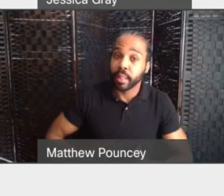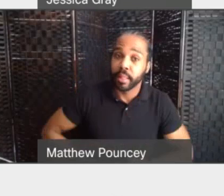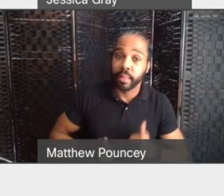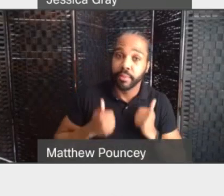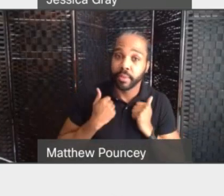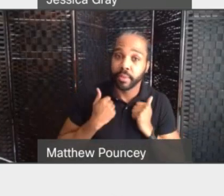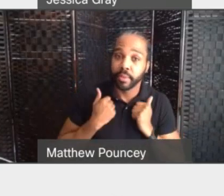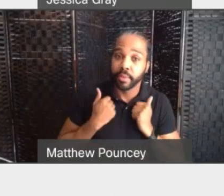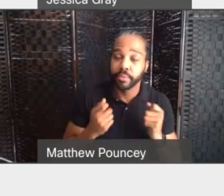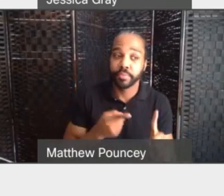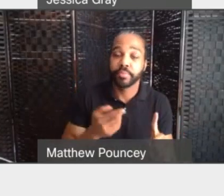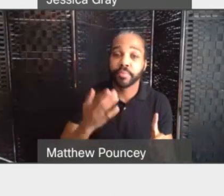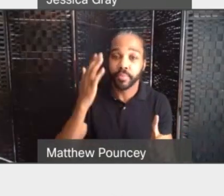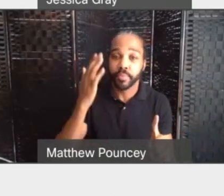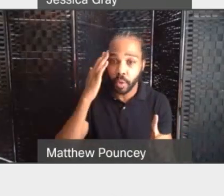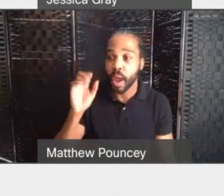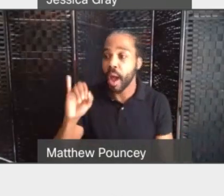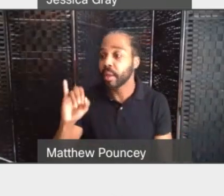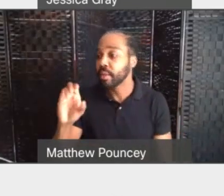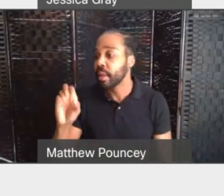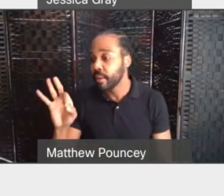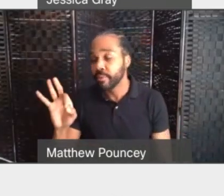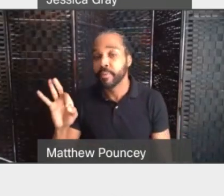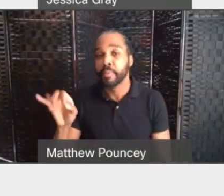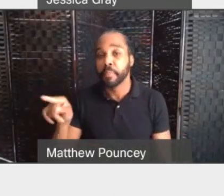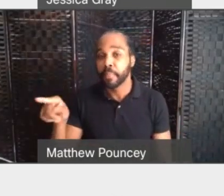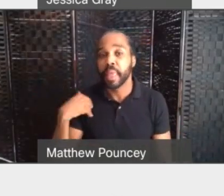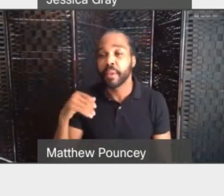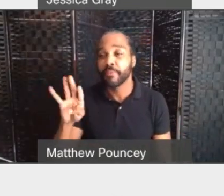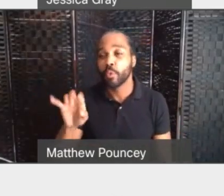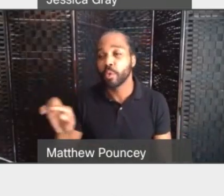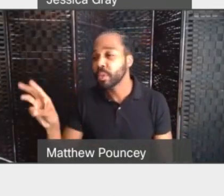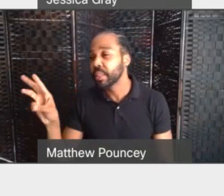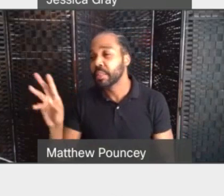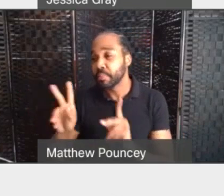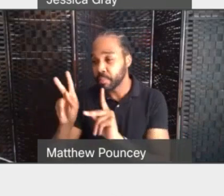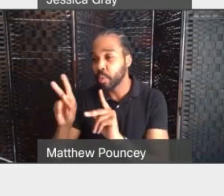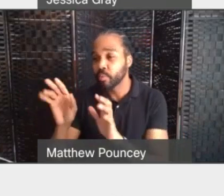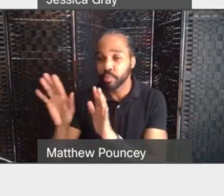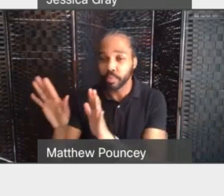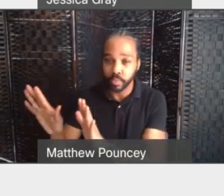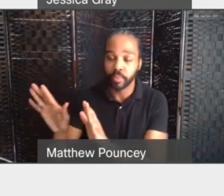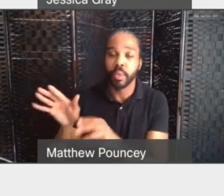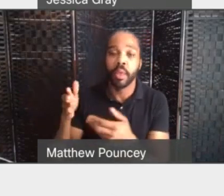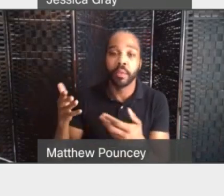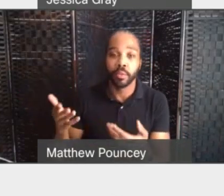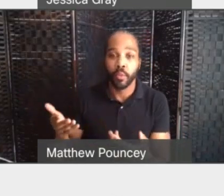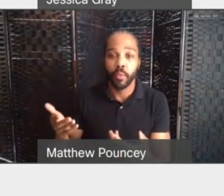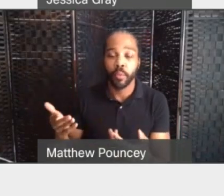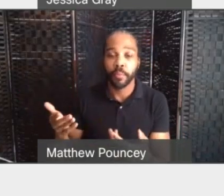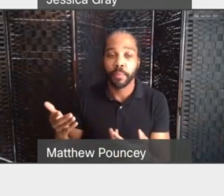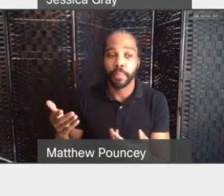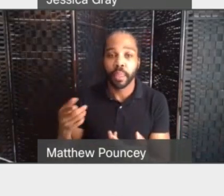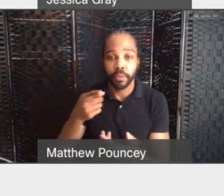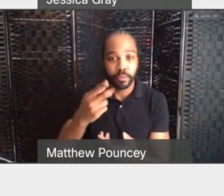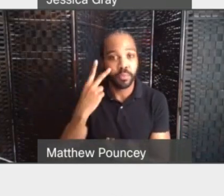an ICF has 4 to 6 people. And so as you saw from